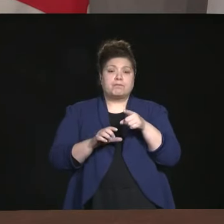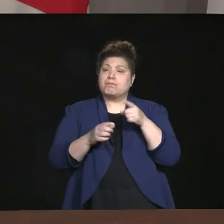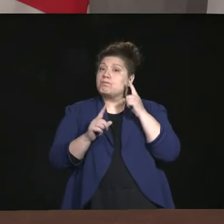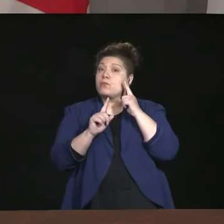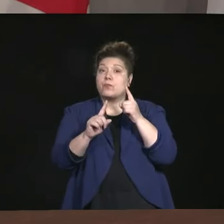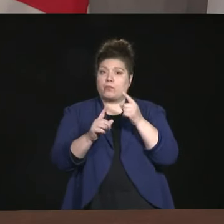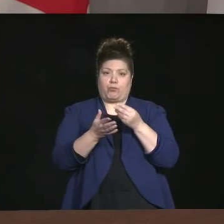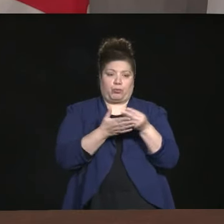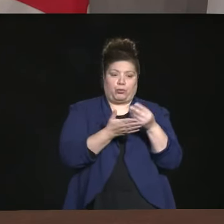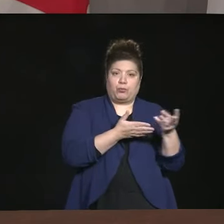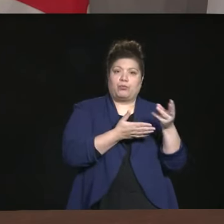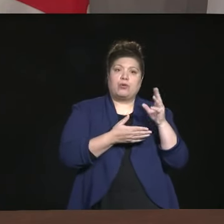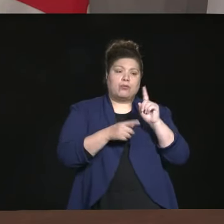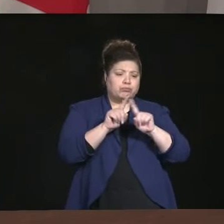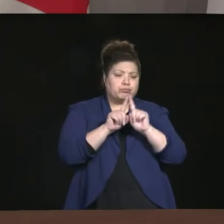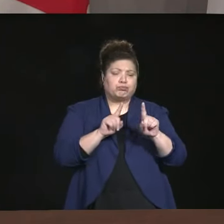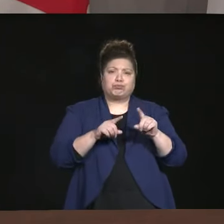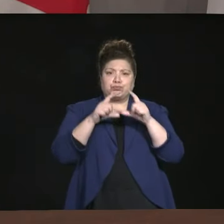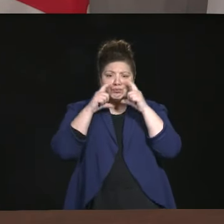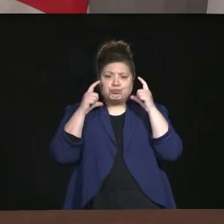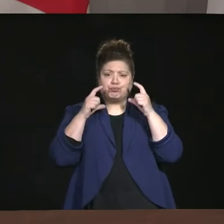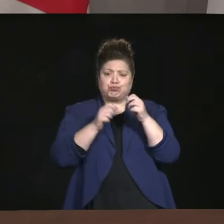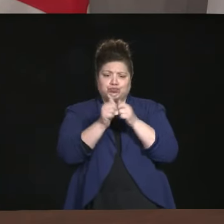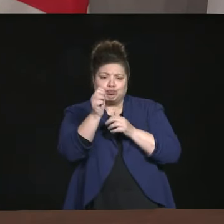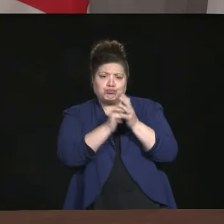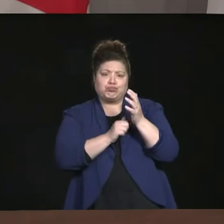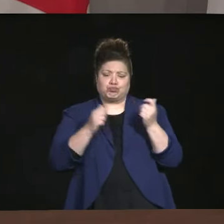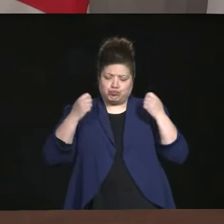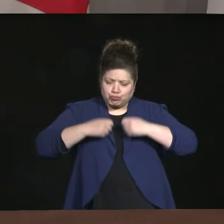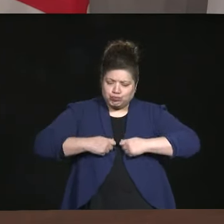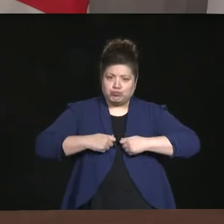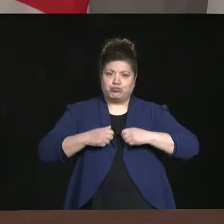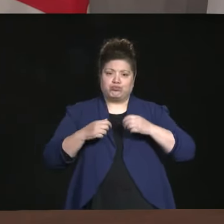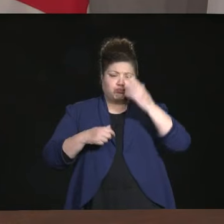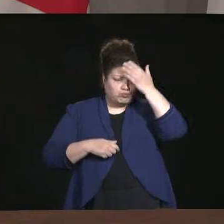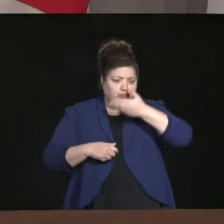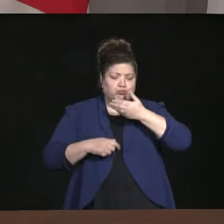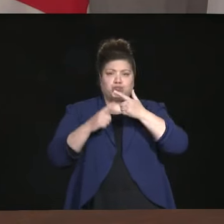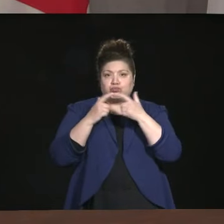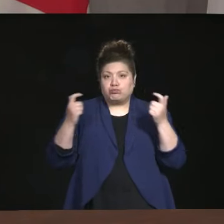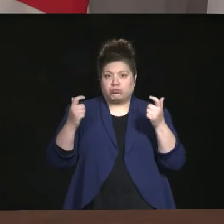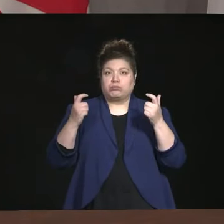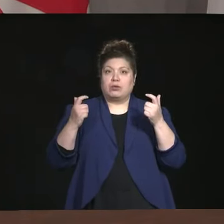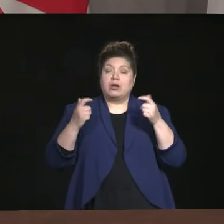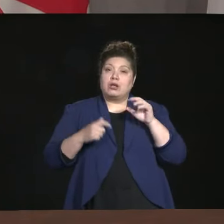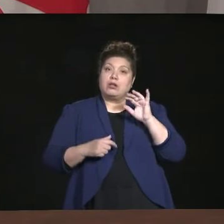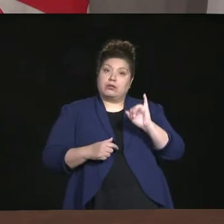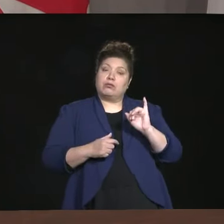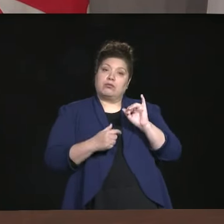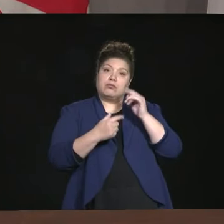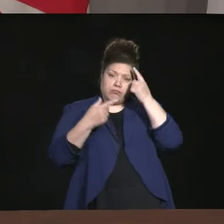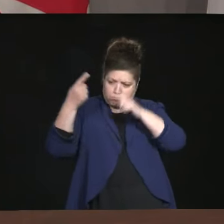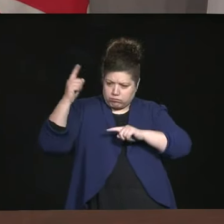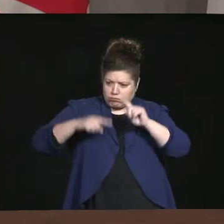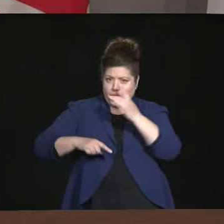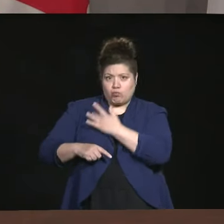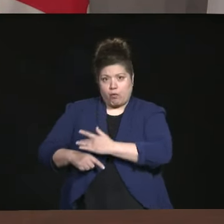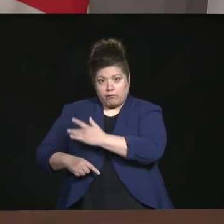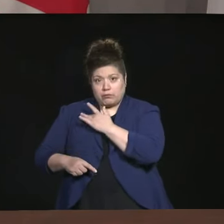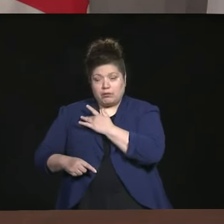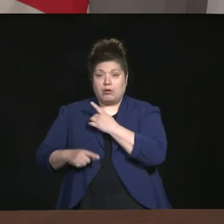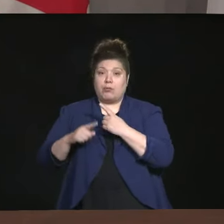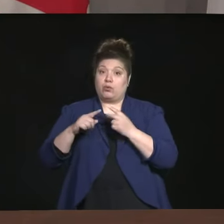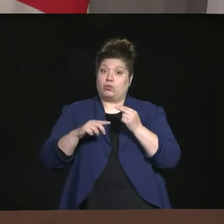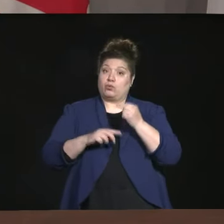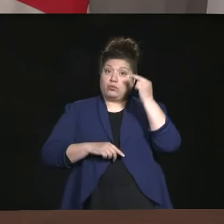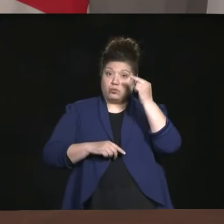vrac avec les provinces et les territoires. We know how important these supplies are to the